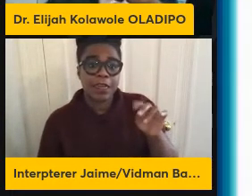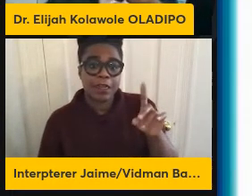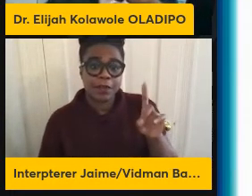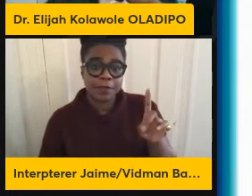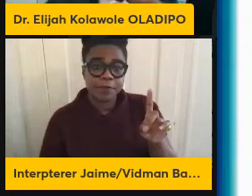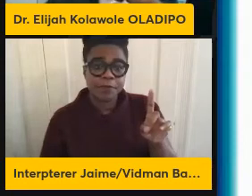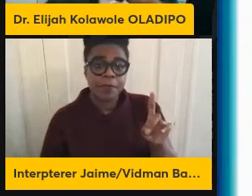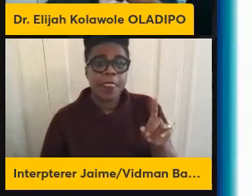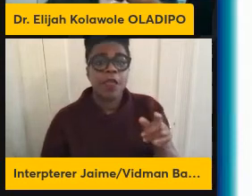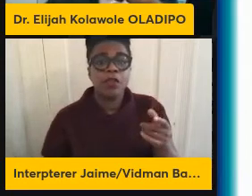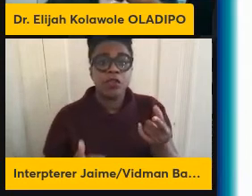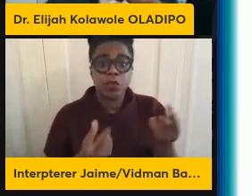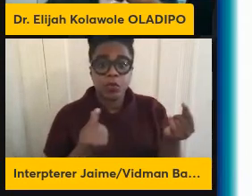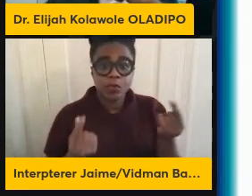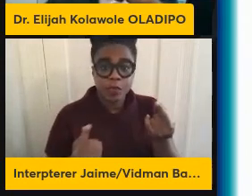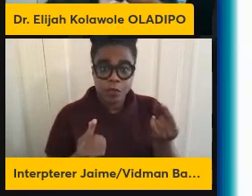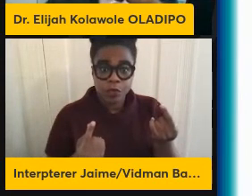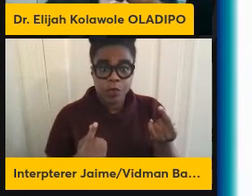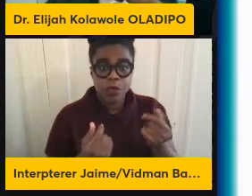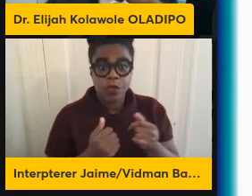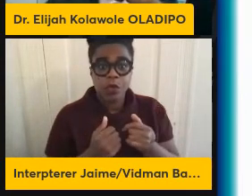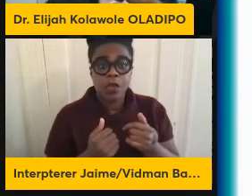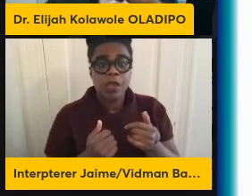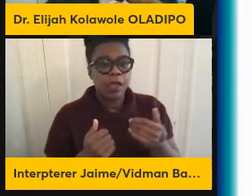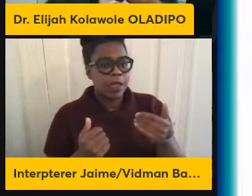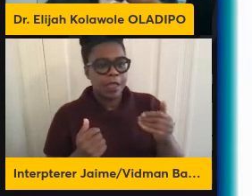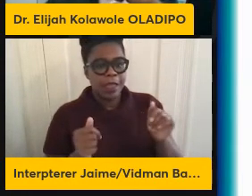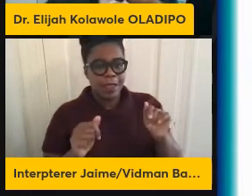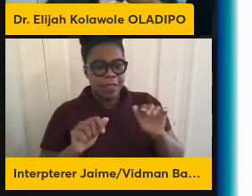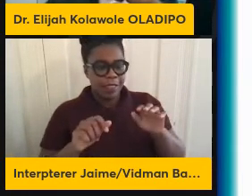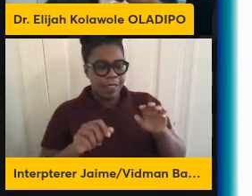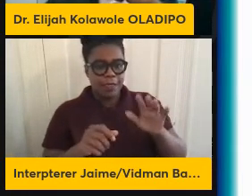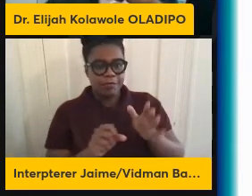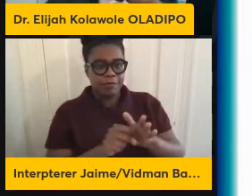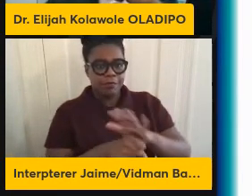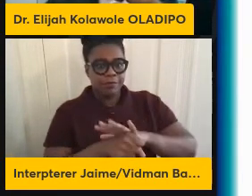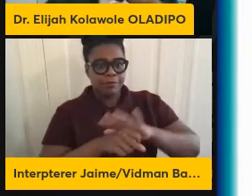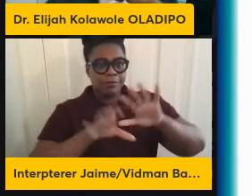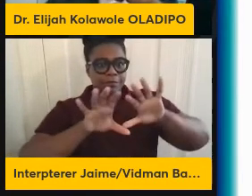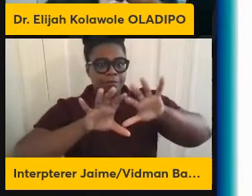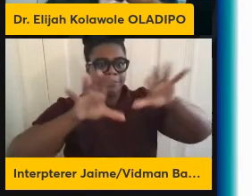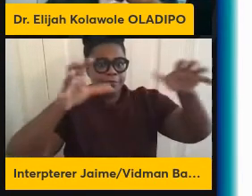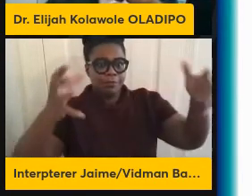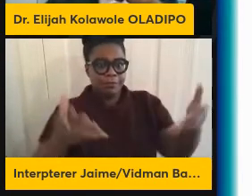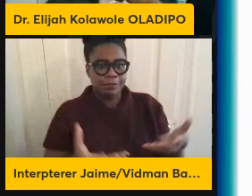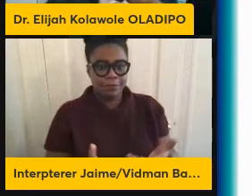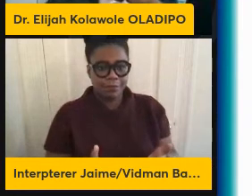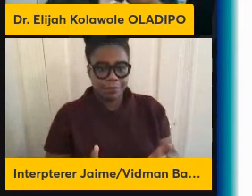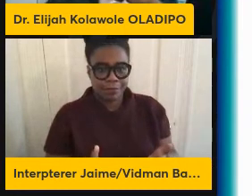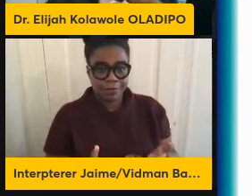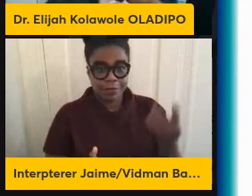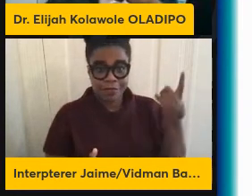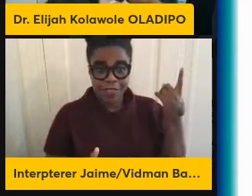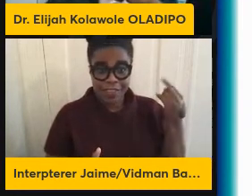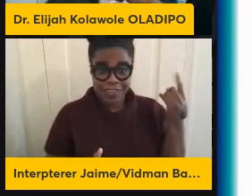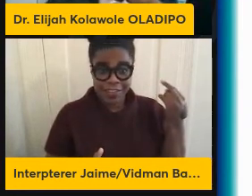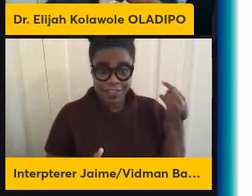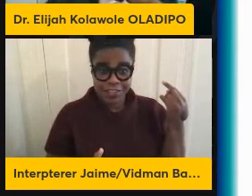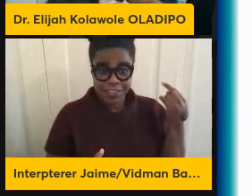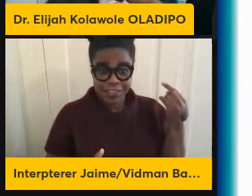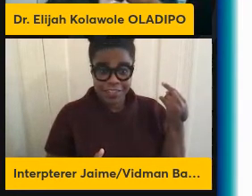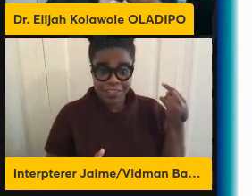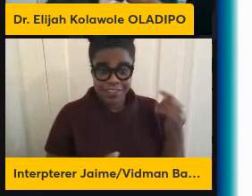out? We all had the pandemic issue like last year,